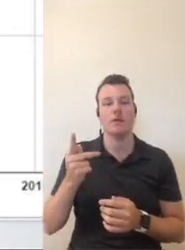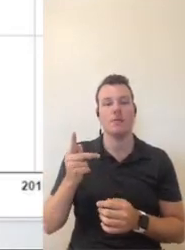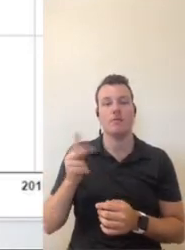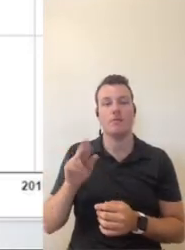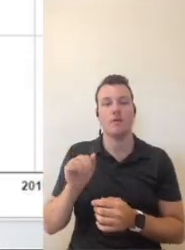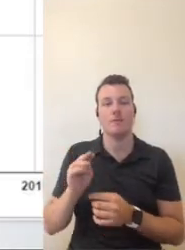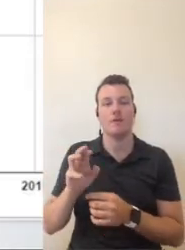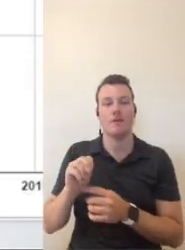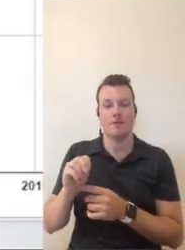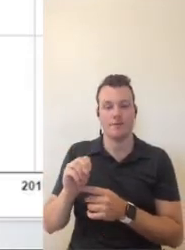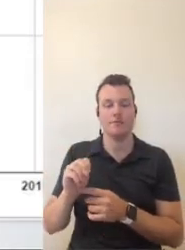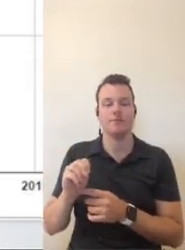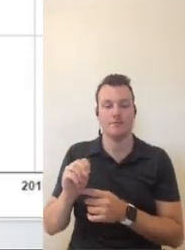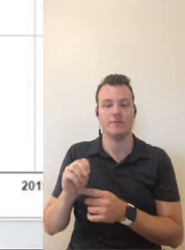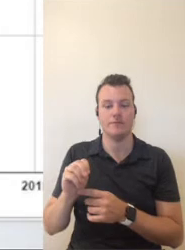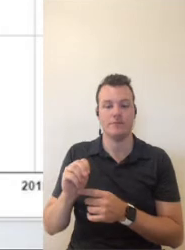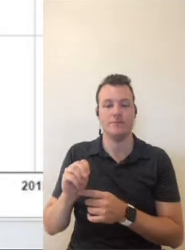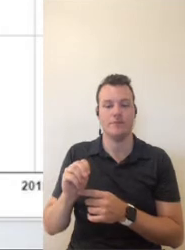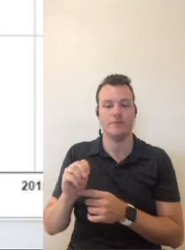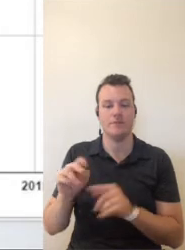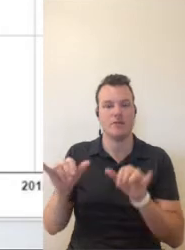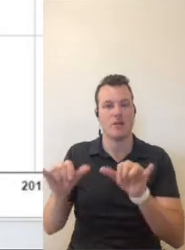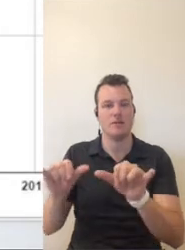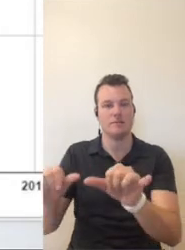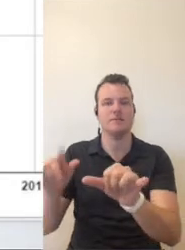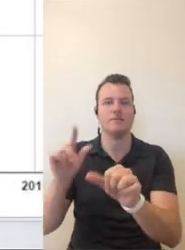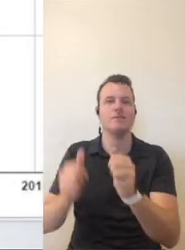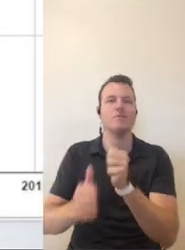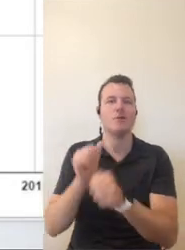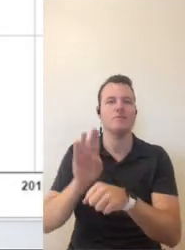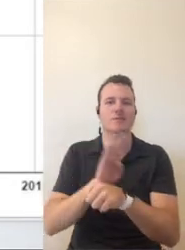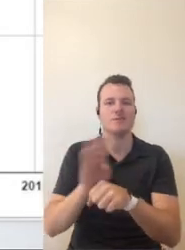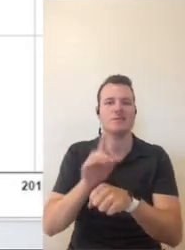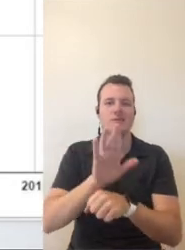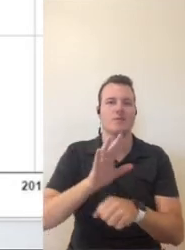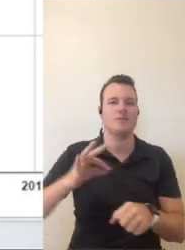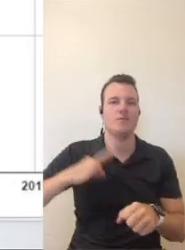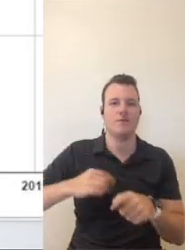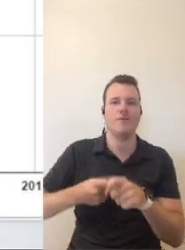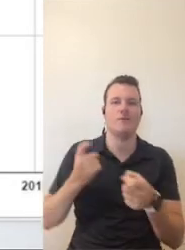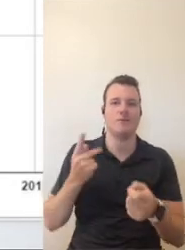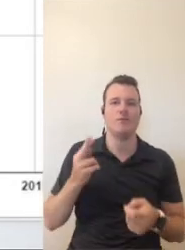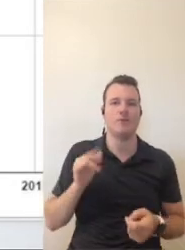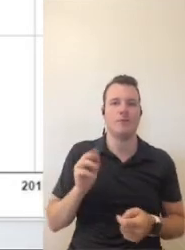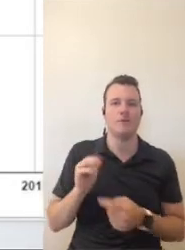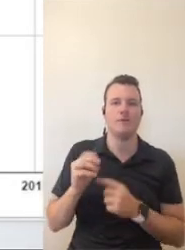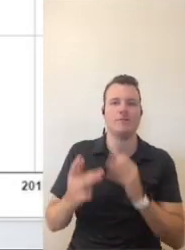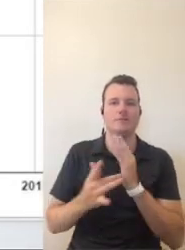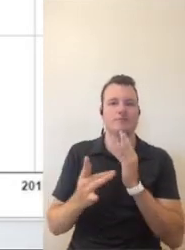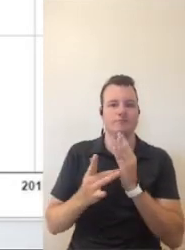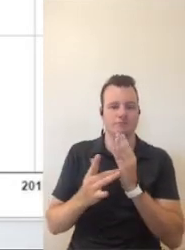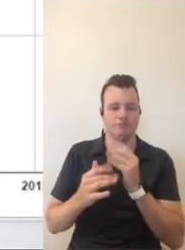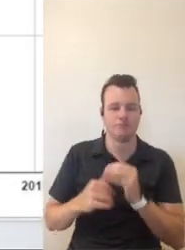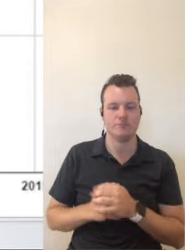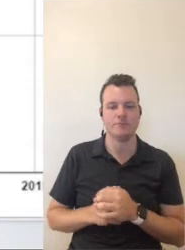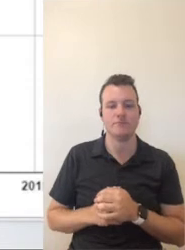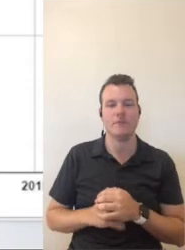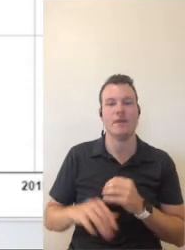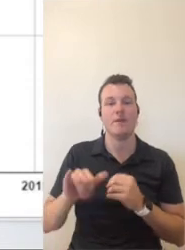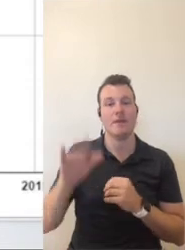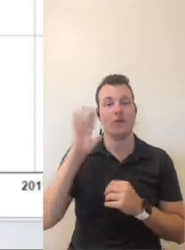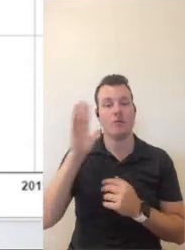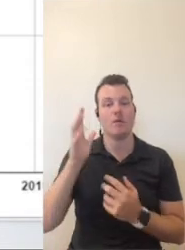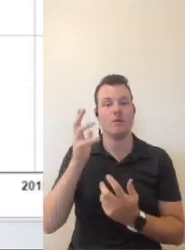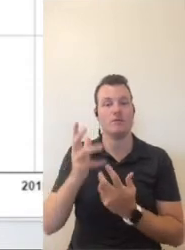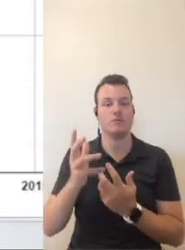being, that's where practices make the majority of their money. Okay, so this is just to show you that this is not only going to work